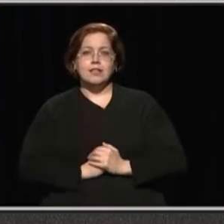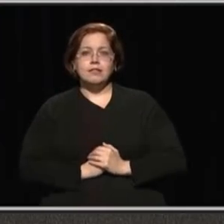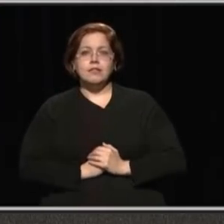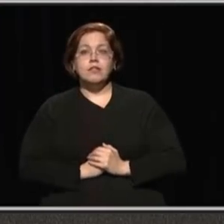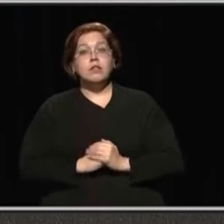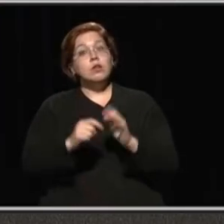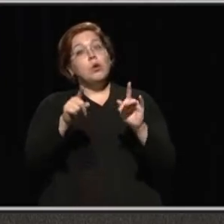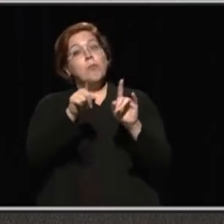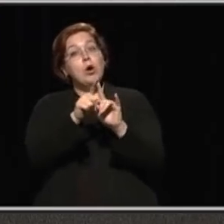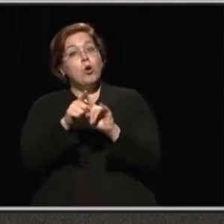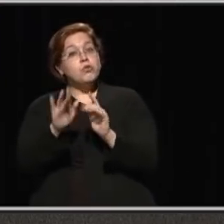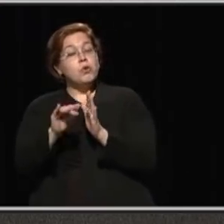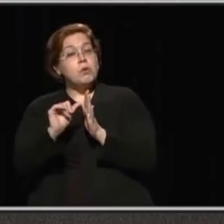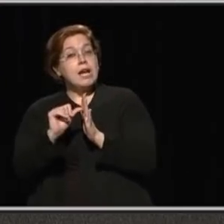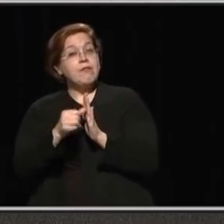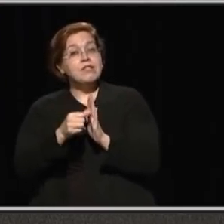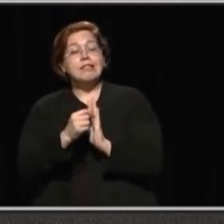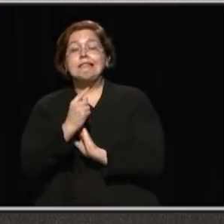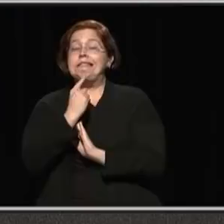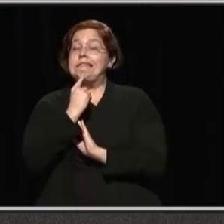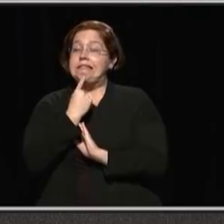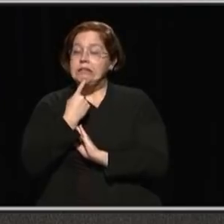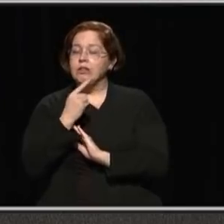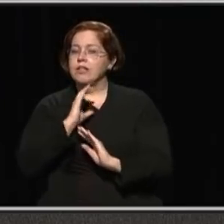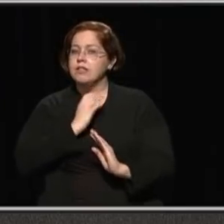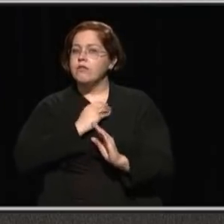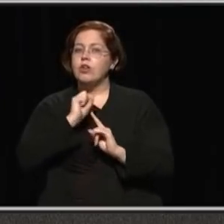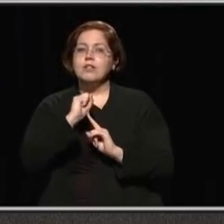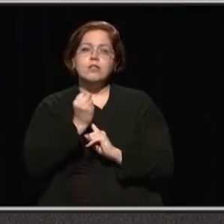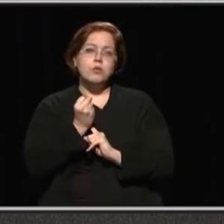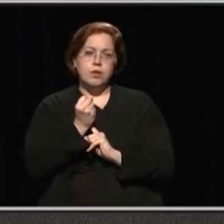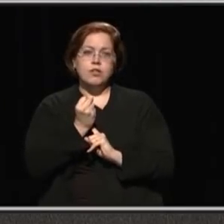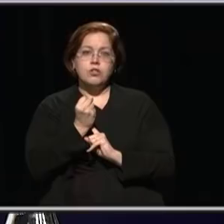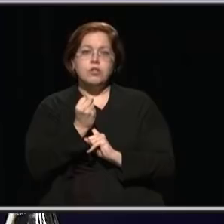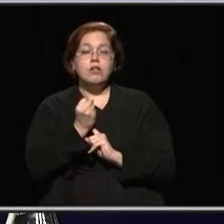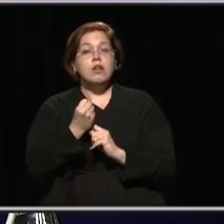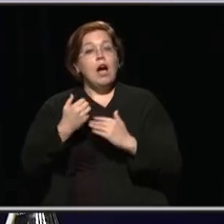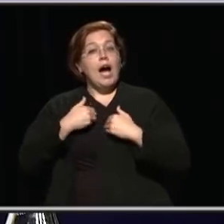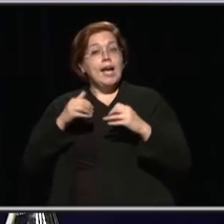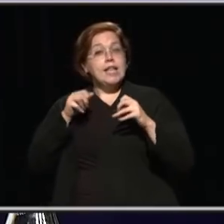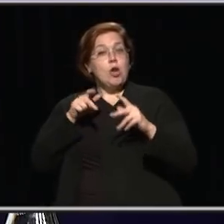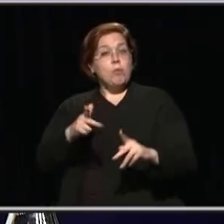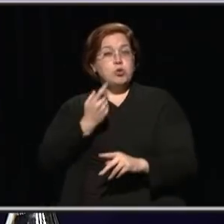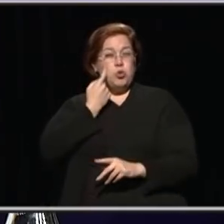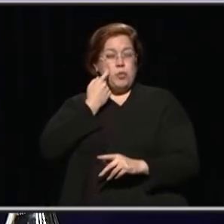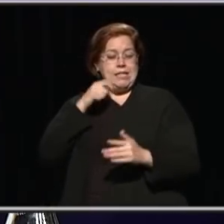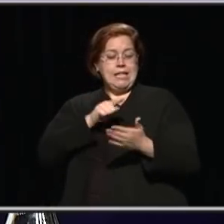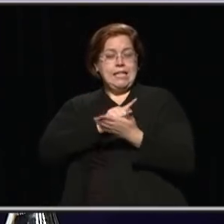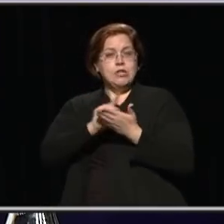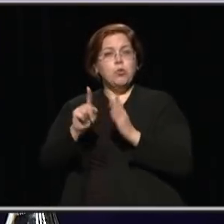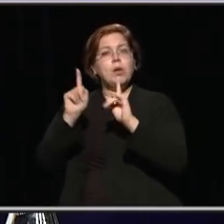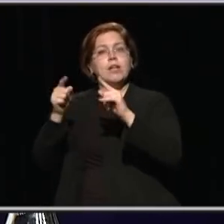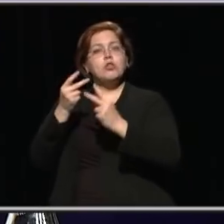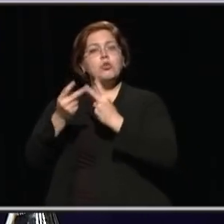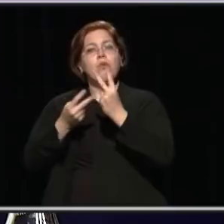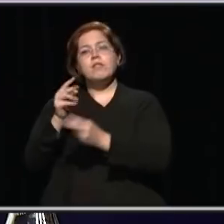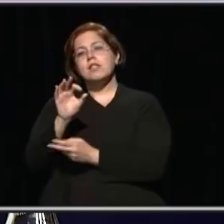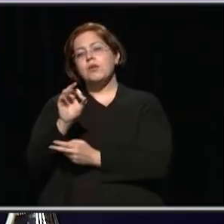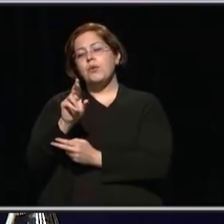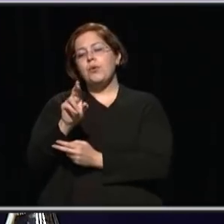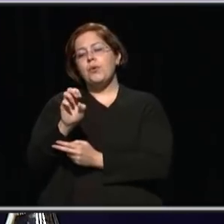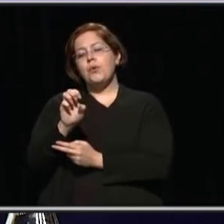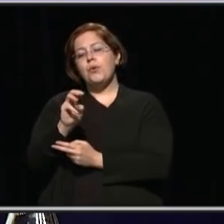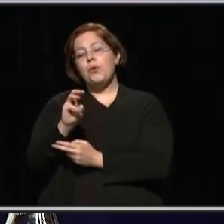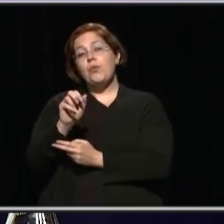also underscores the severity of the situation. I had the opportunity this past week to visit the Freeman